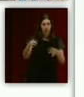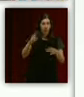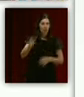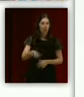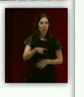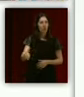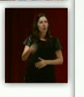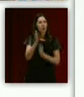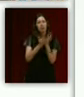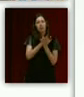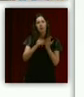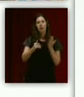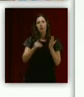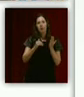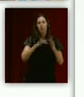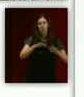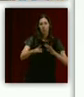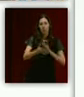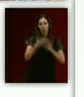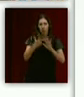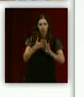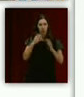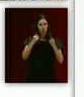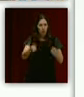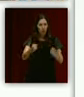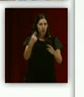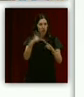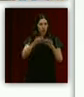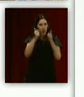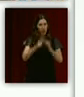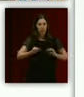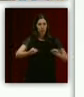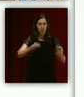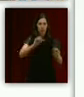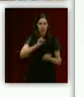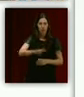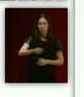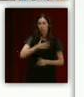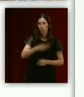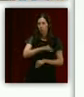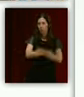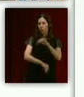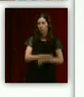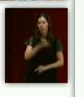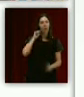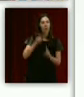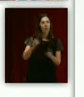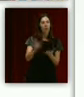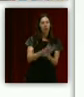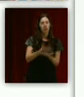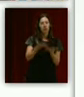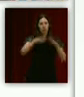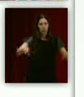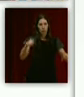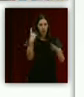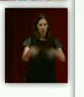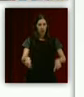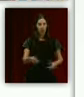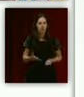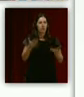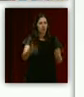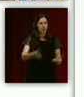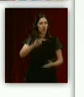individuals and to analyze the way they walk and to compare them with other people that don't have a normal march, so